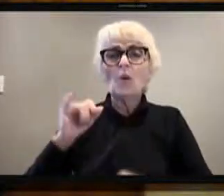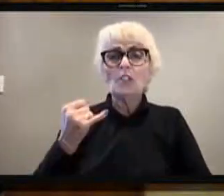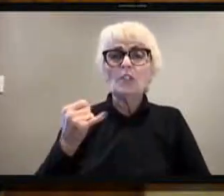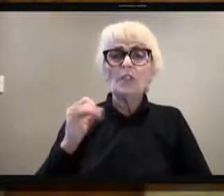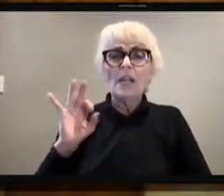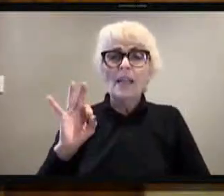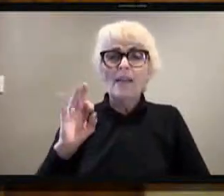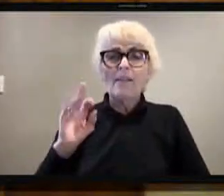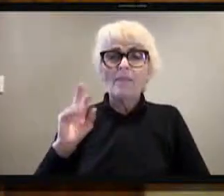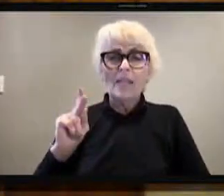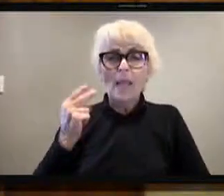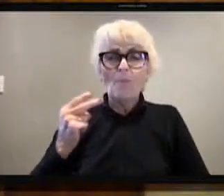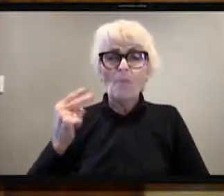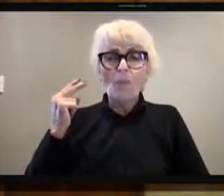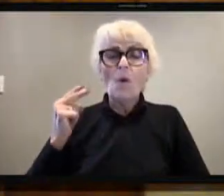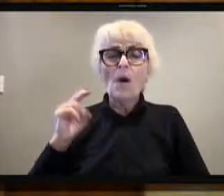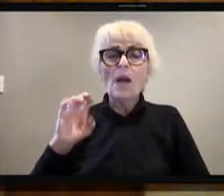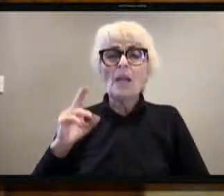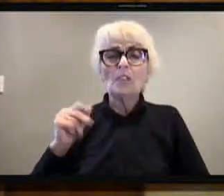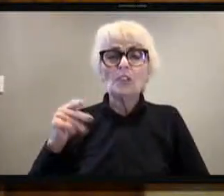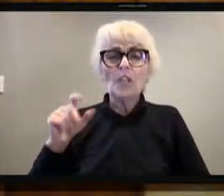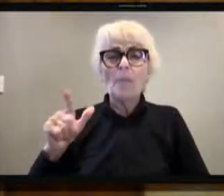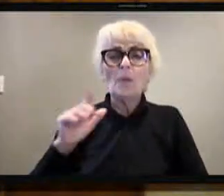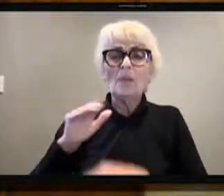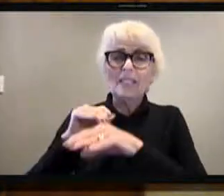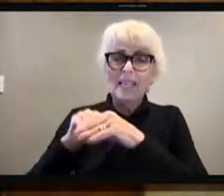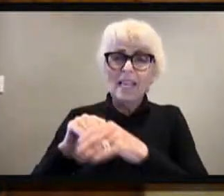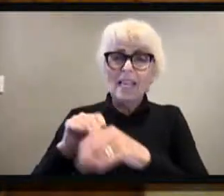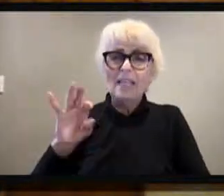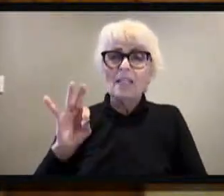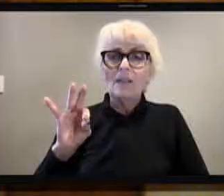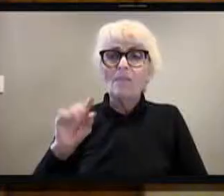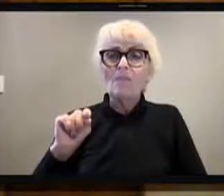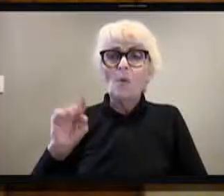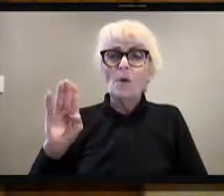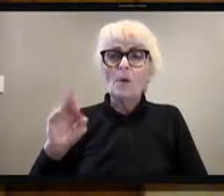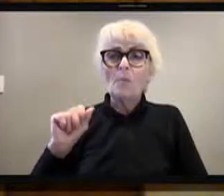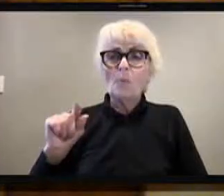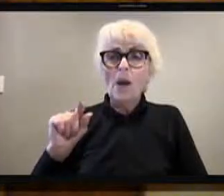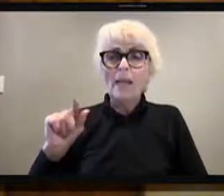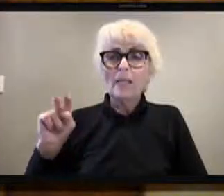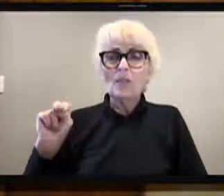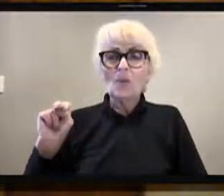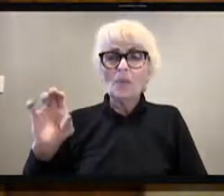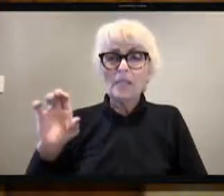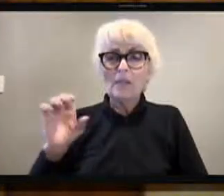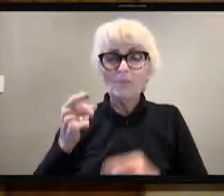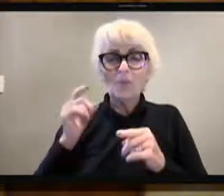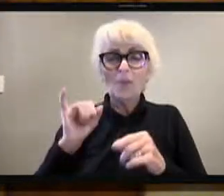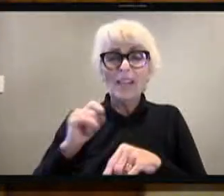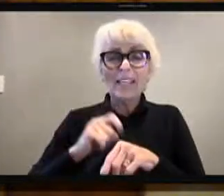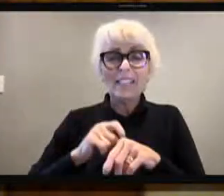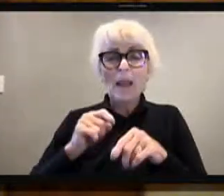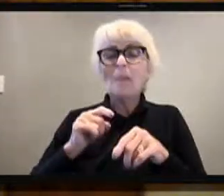Special Warfare Center at Fort Bragg, North Carolina. At this time, there was a decline in the